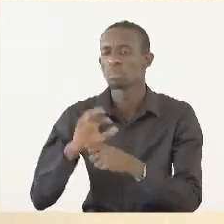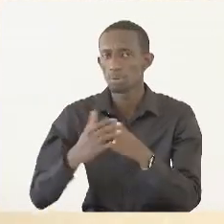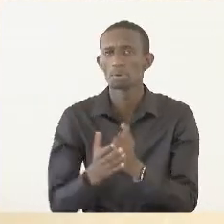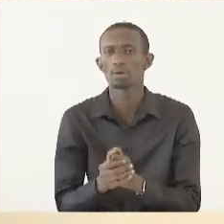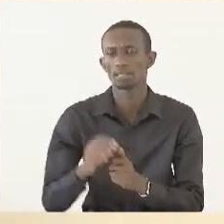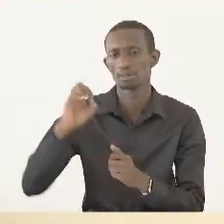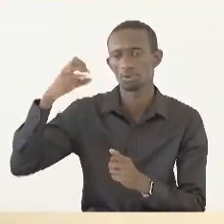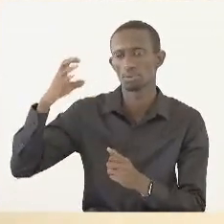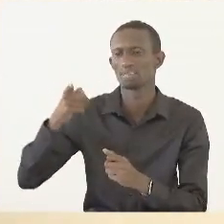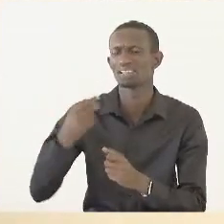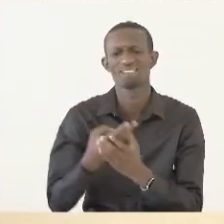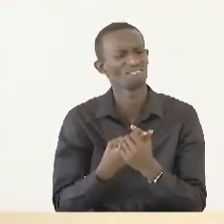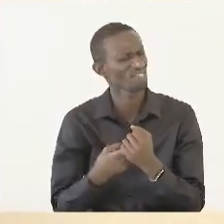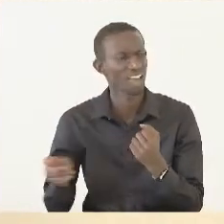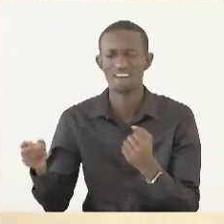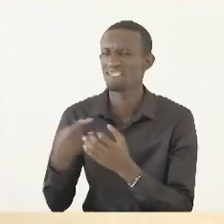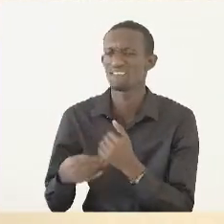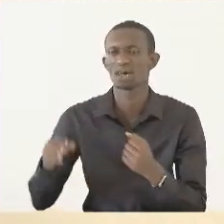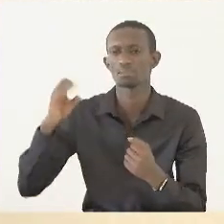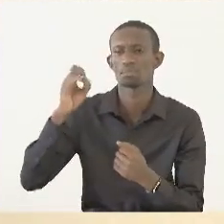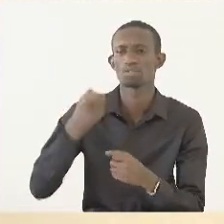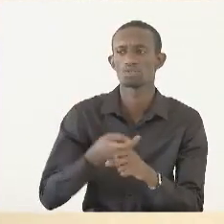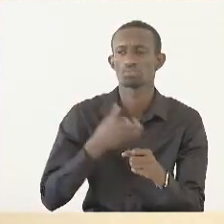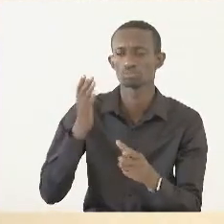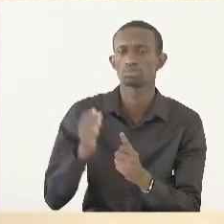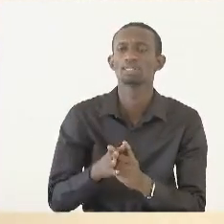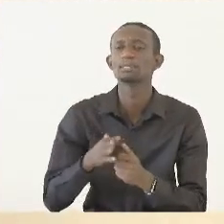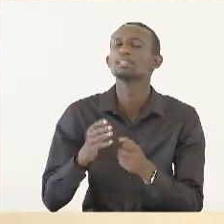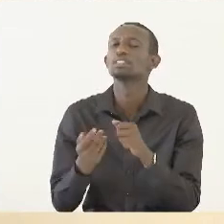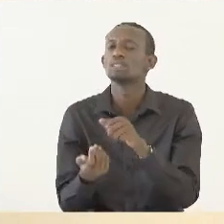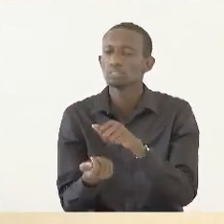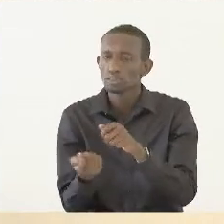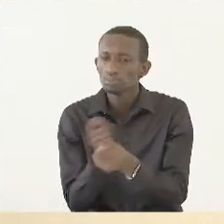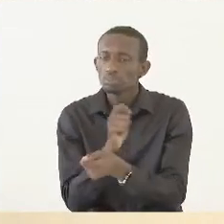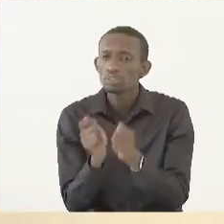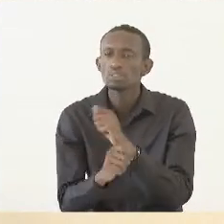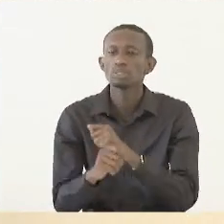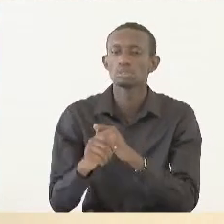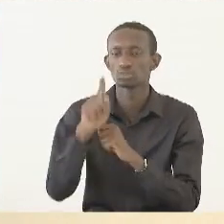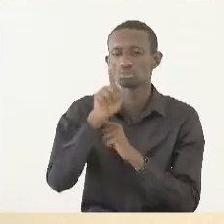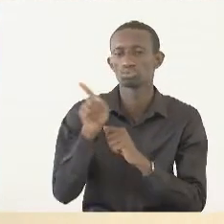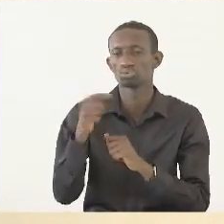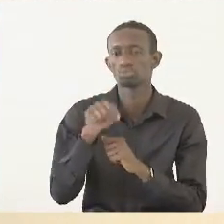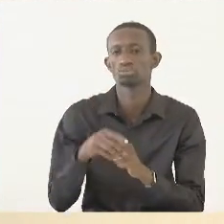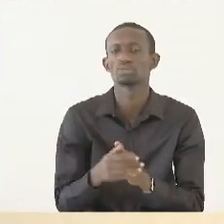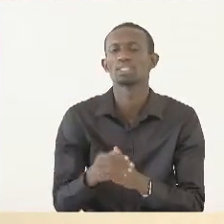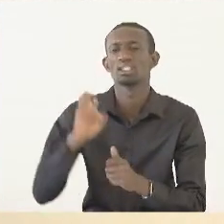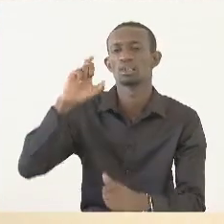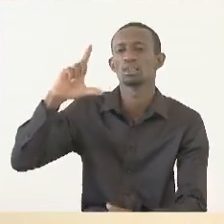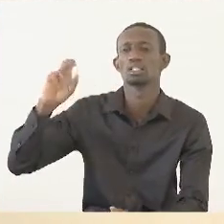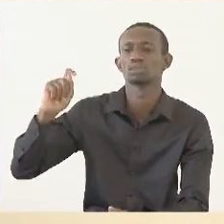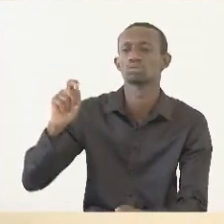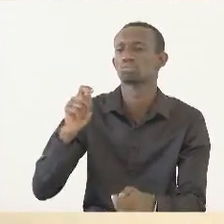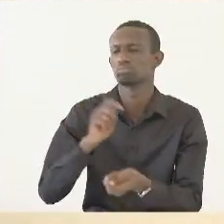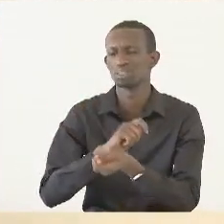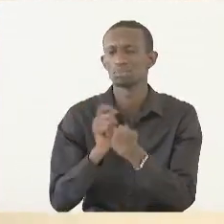one removes the electron from that carbon. That changes the direction here. So the electrons will be moving towards